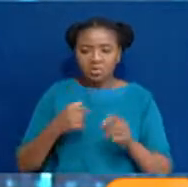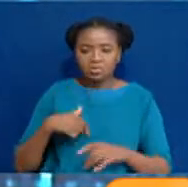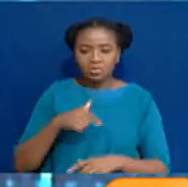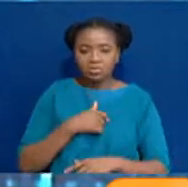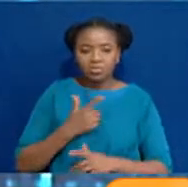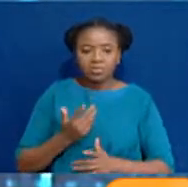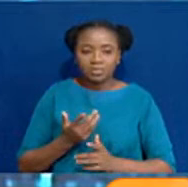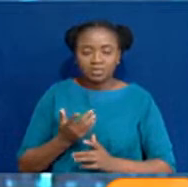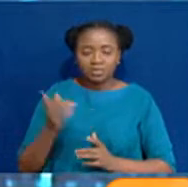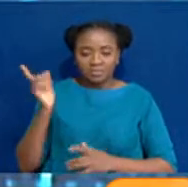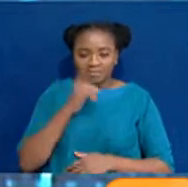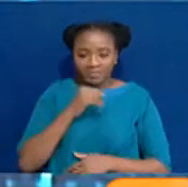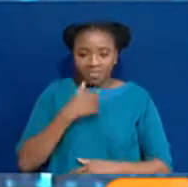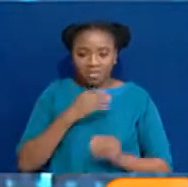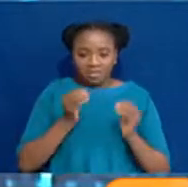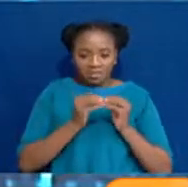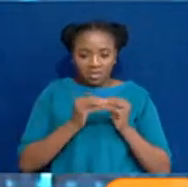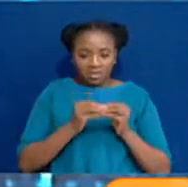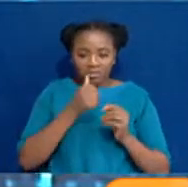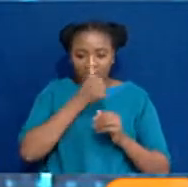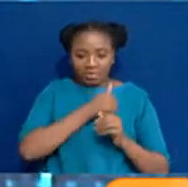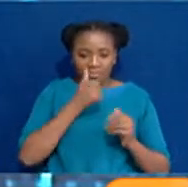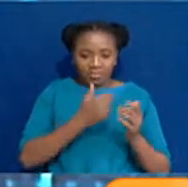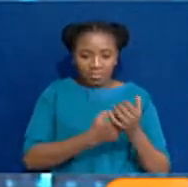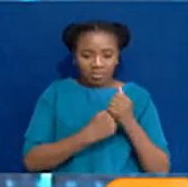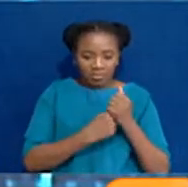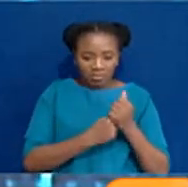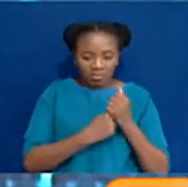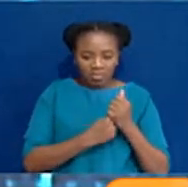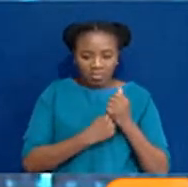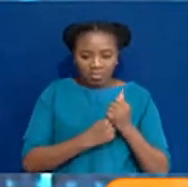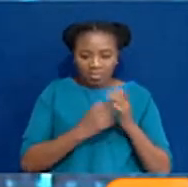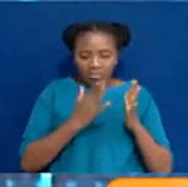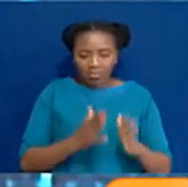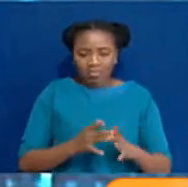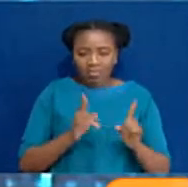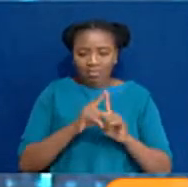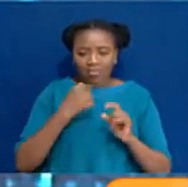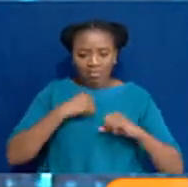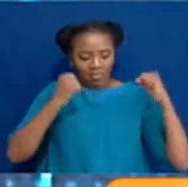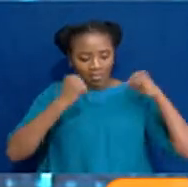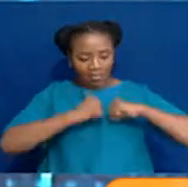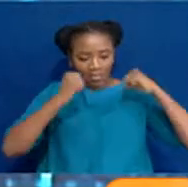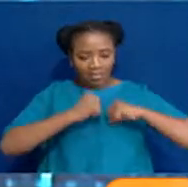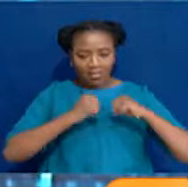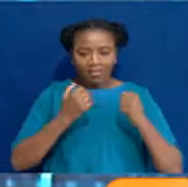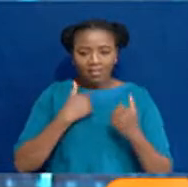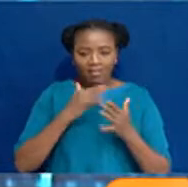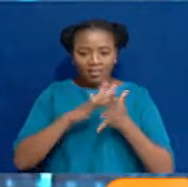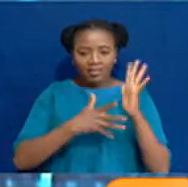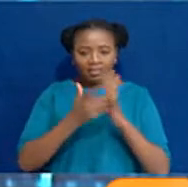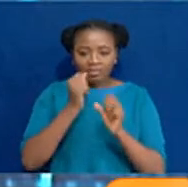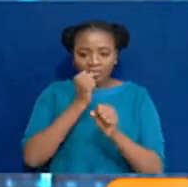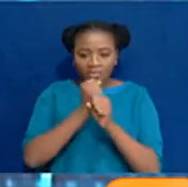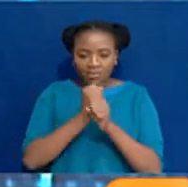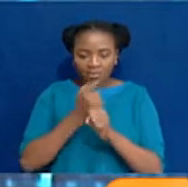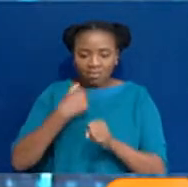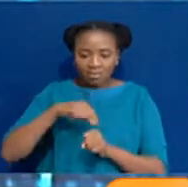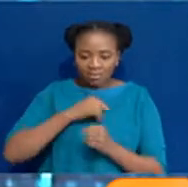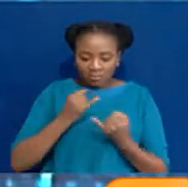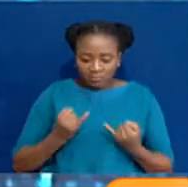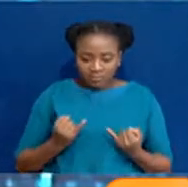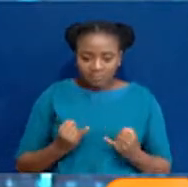had meetings with private sector players, yeah, internet service providers, and we have agreed on a framework through which we are going to roll out